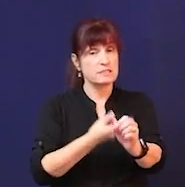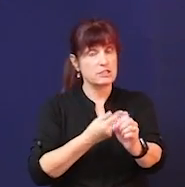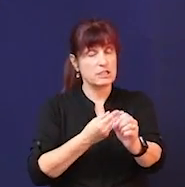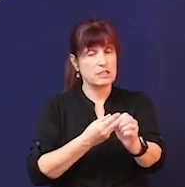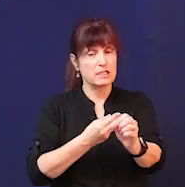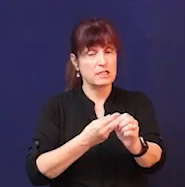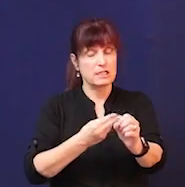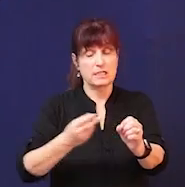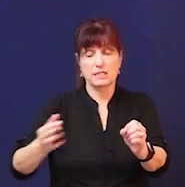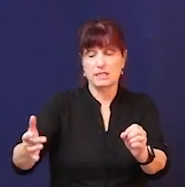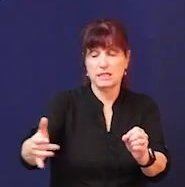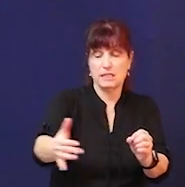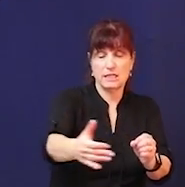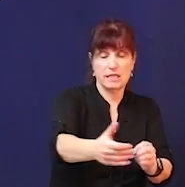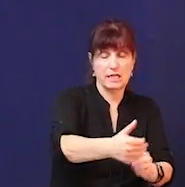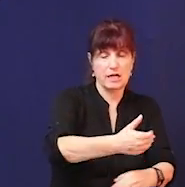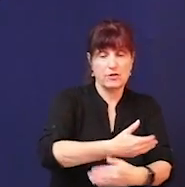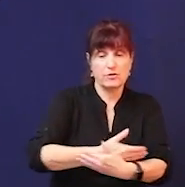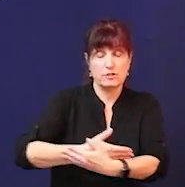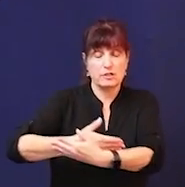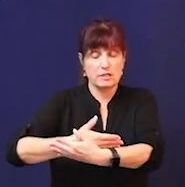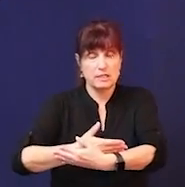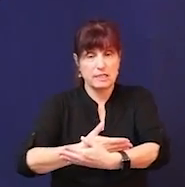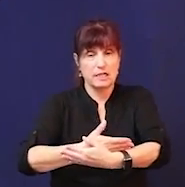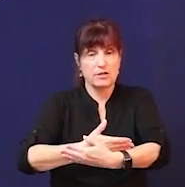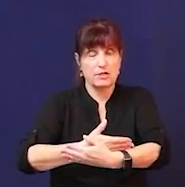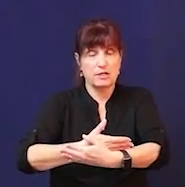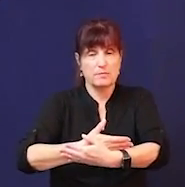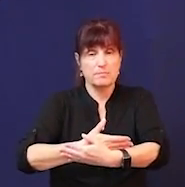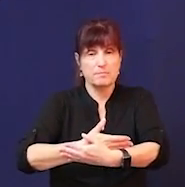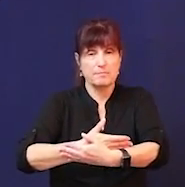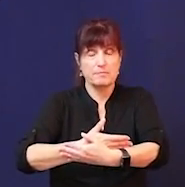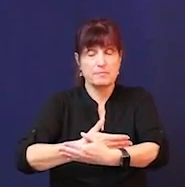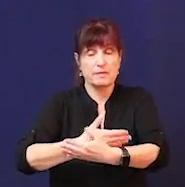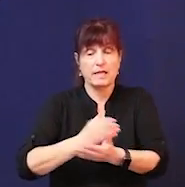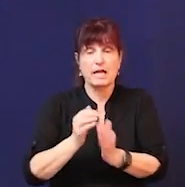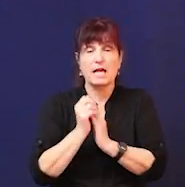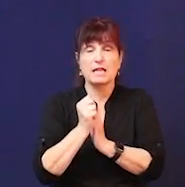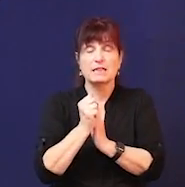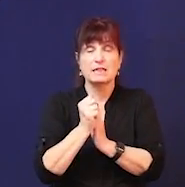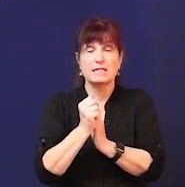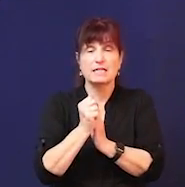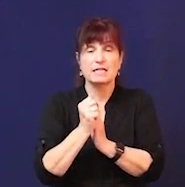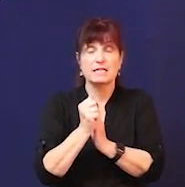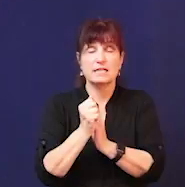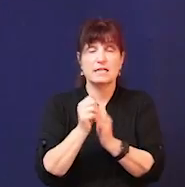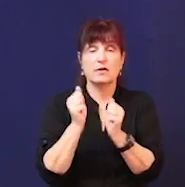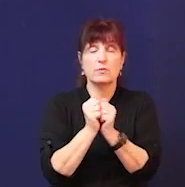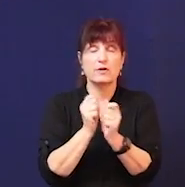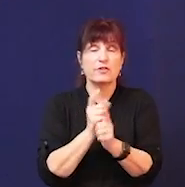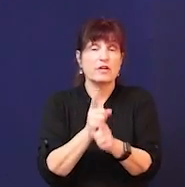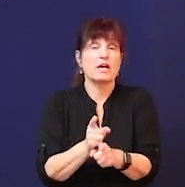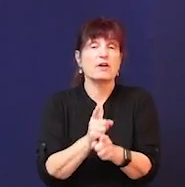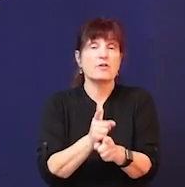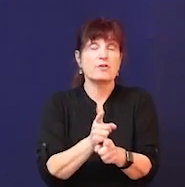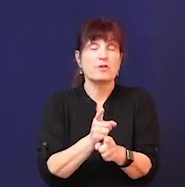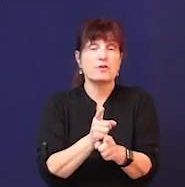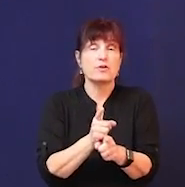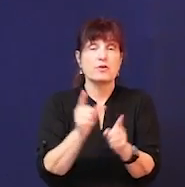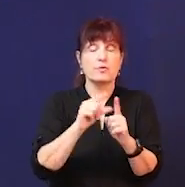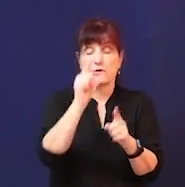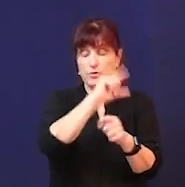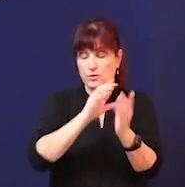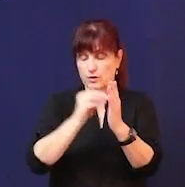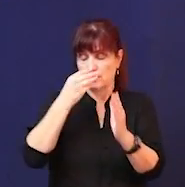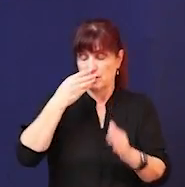he gathers the lambs, carrying them in his bosom, and leading the ewes with care. The word of the